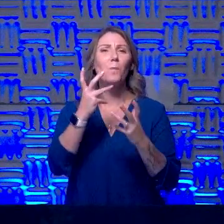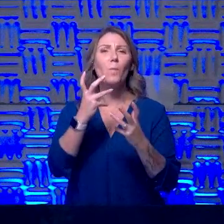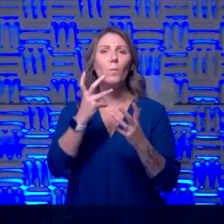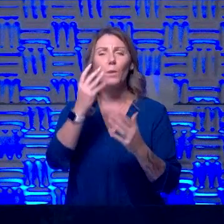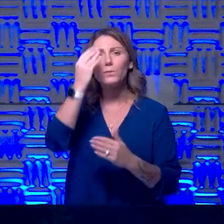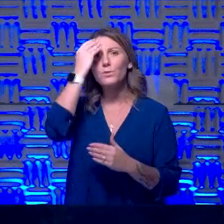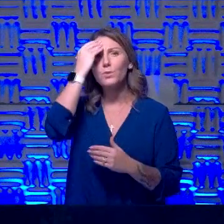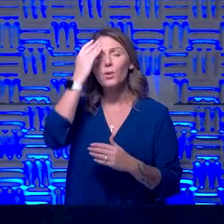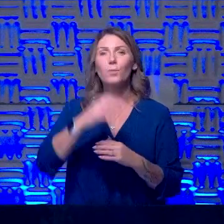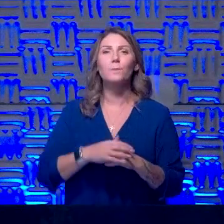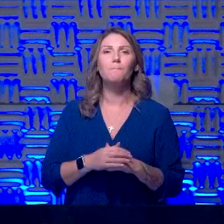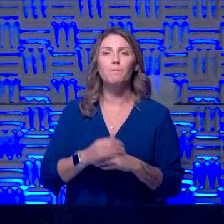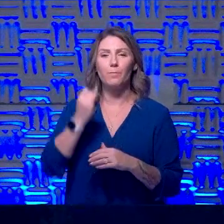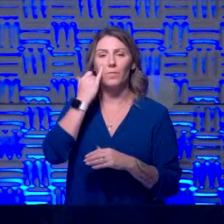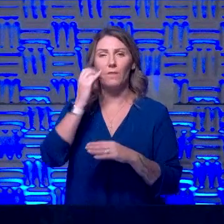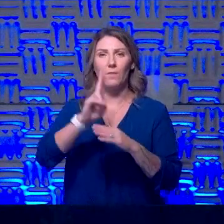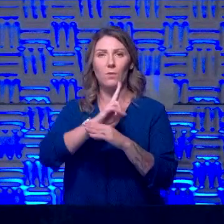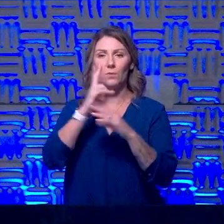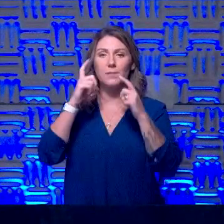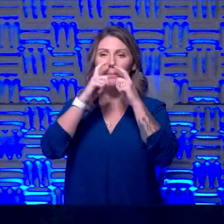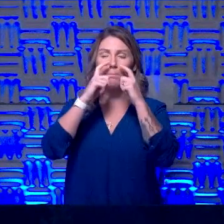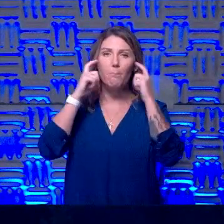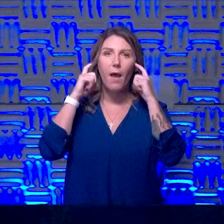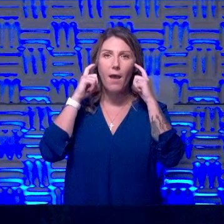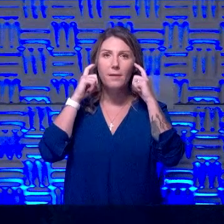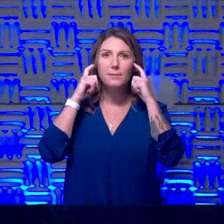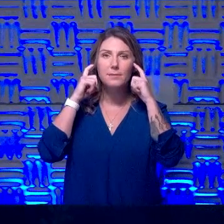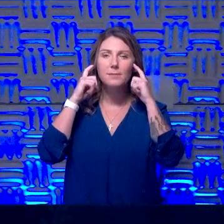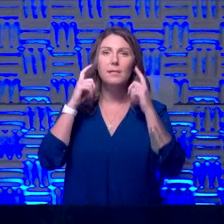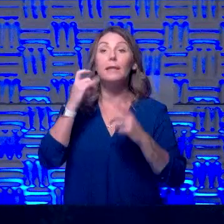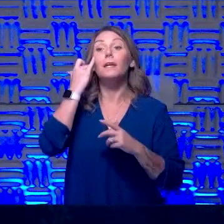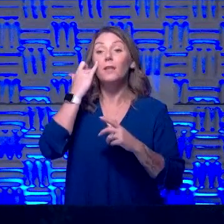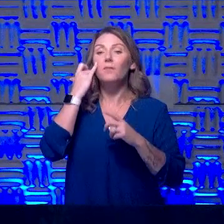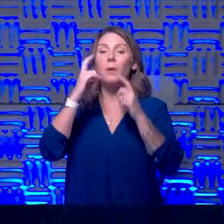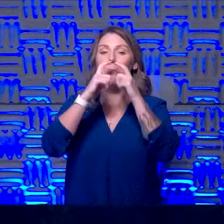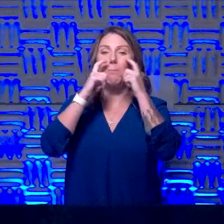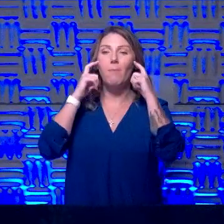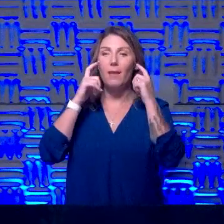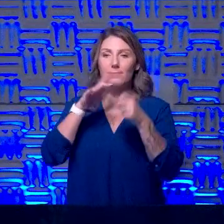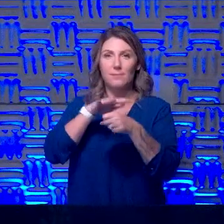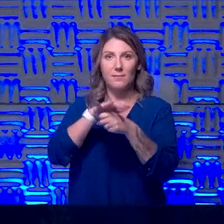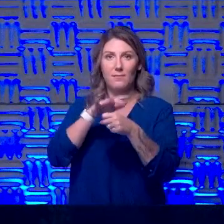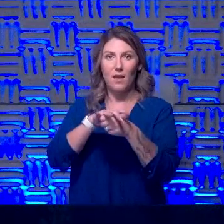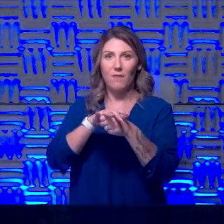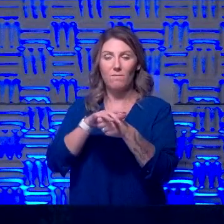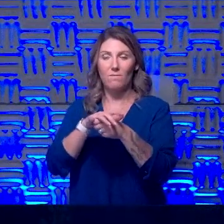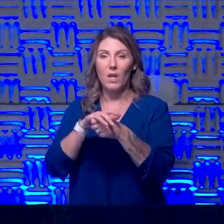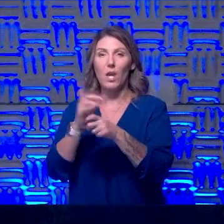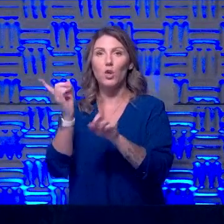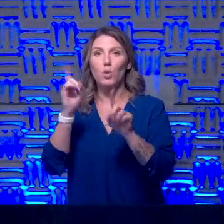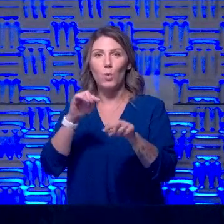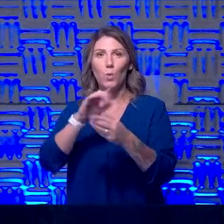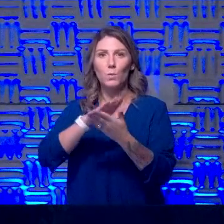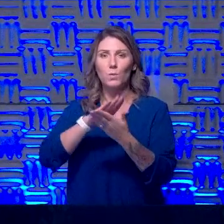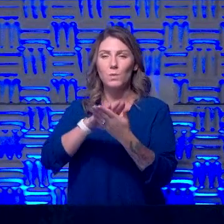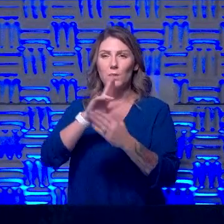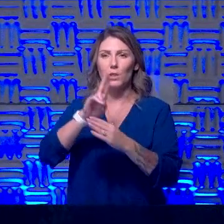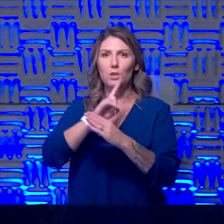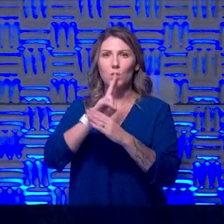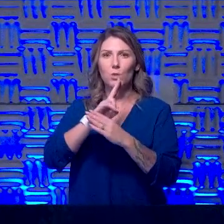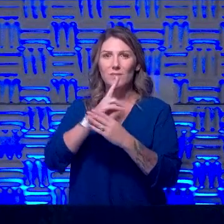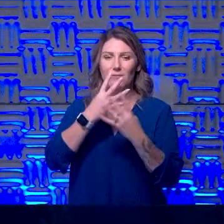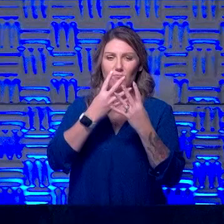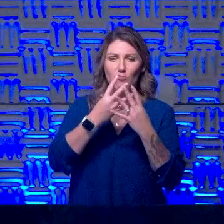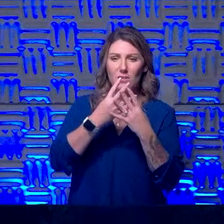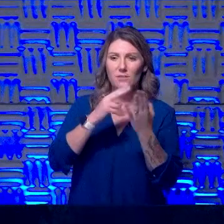know if they're using masks if masks are enough and we can go to school and they're using them in prisons and in